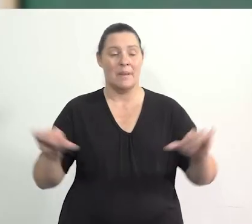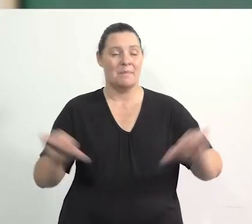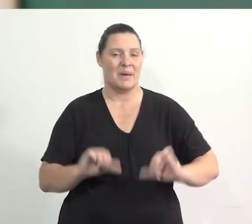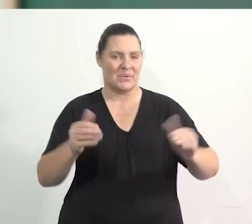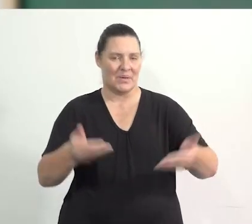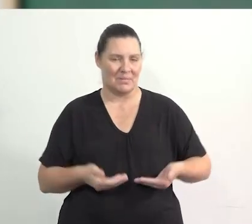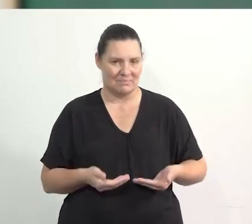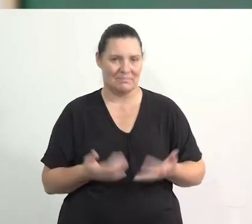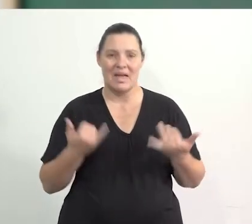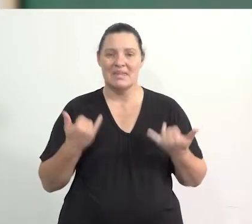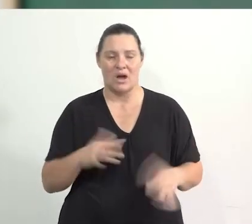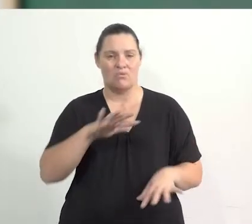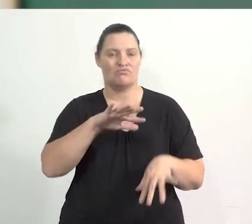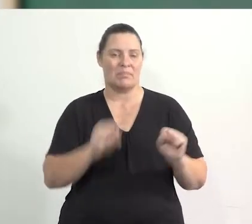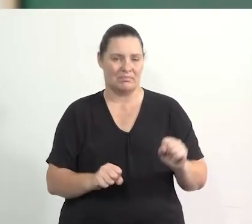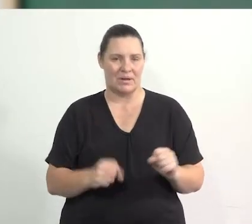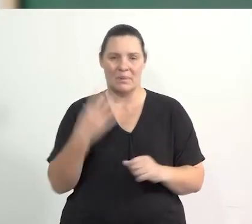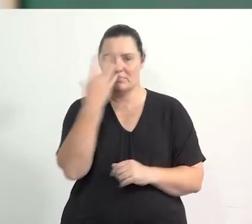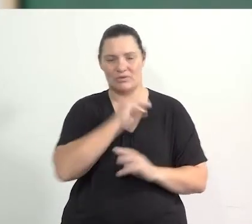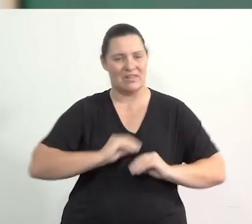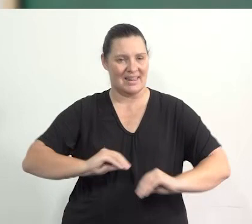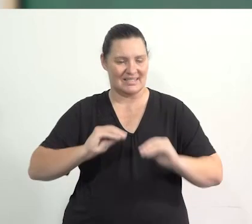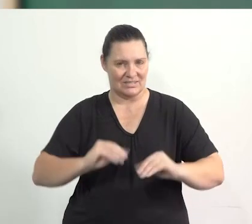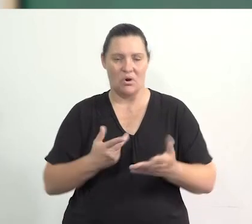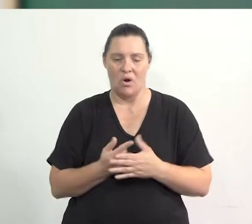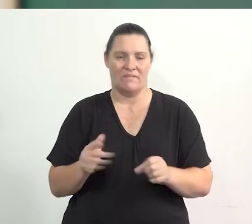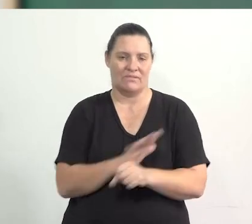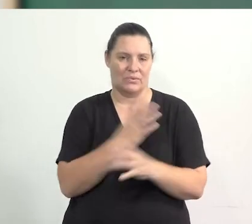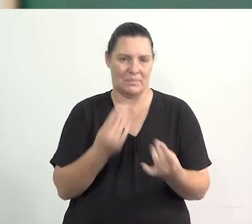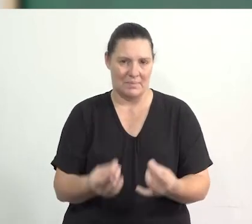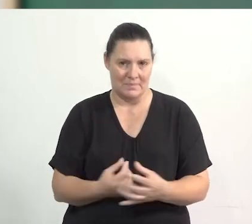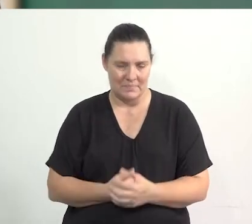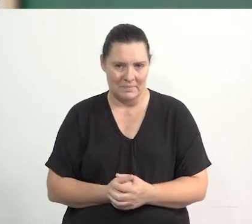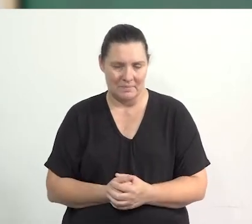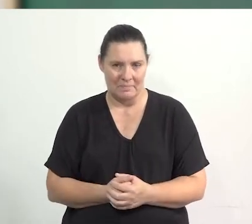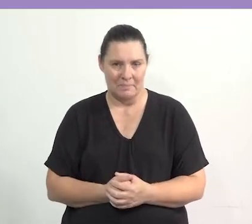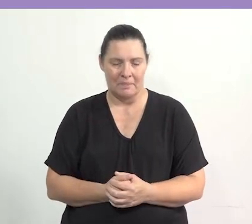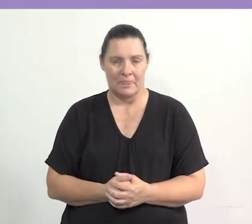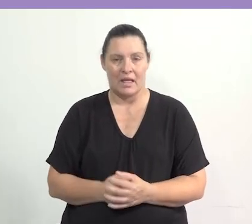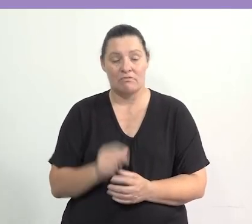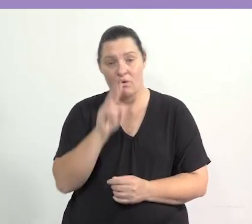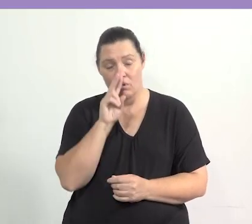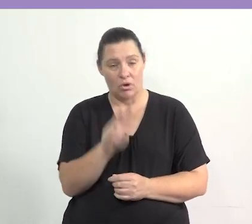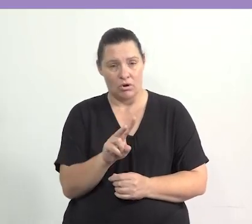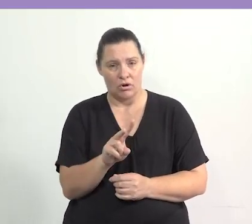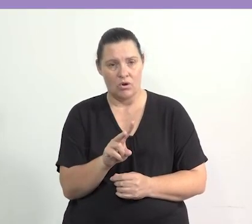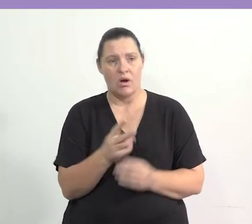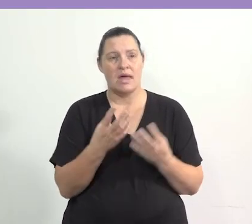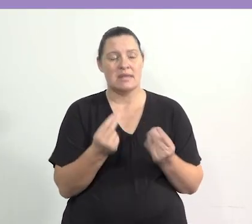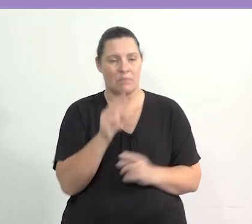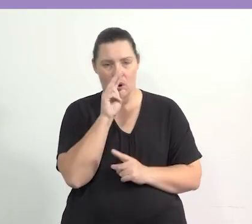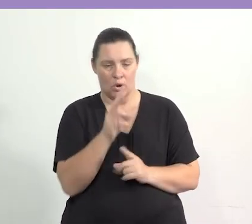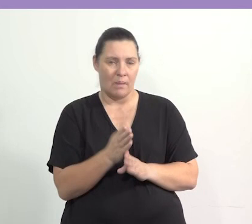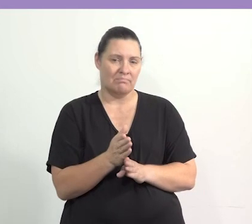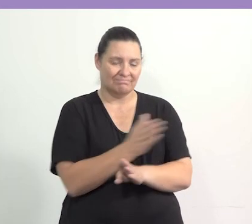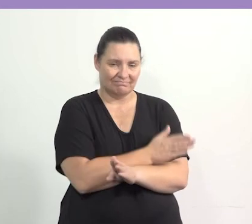Welcome back, and let us wrap up our beautiful lesson on integers. So, if we look at the things that we looked